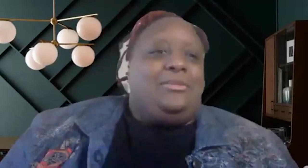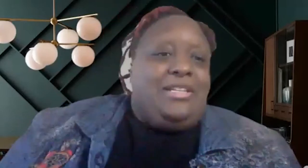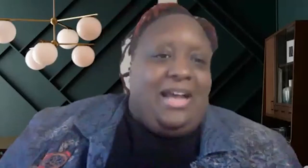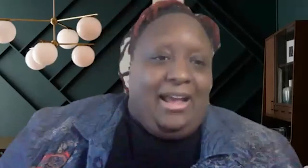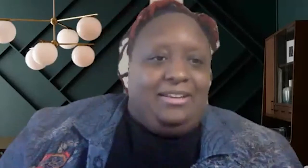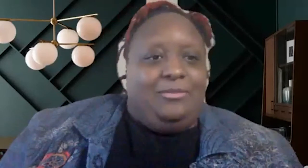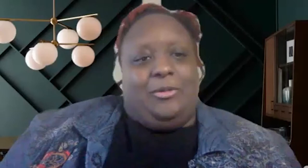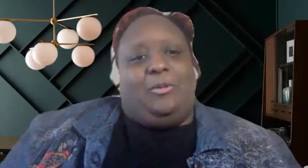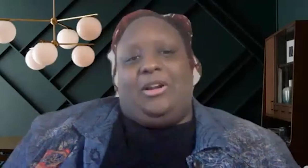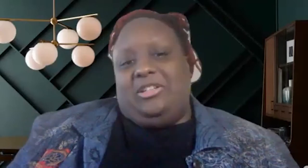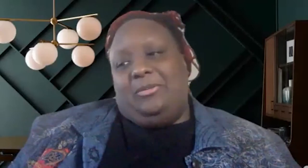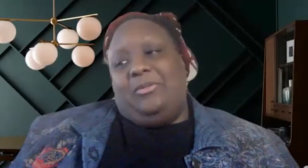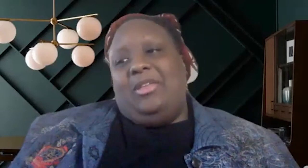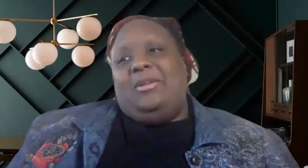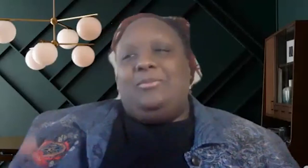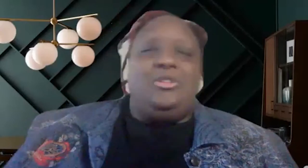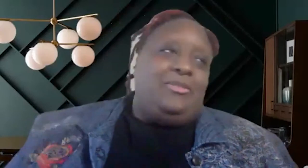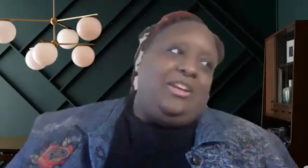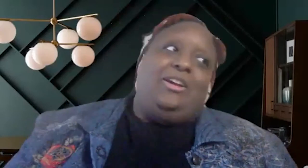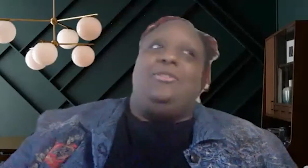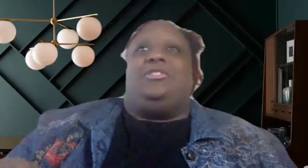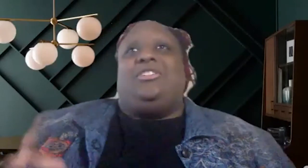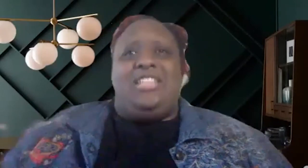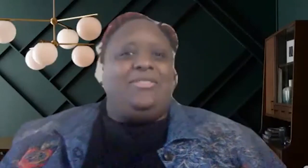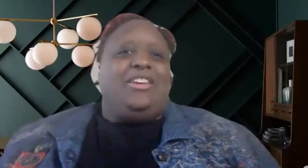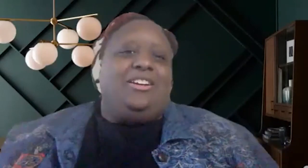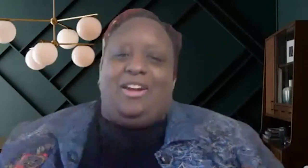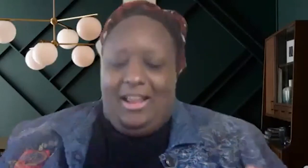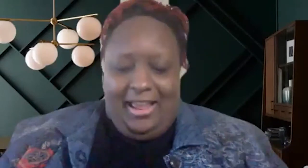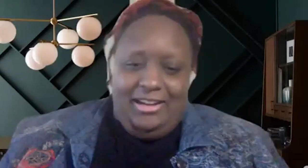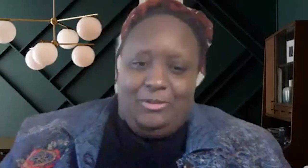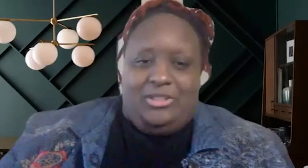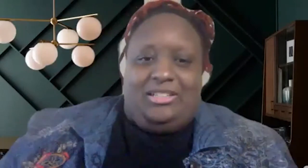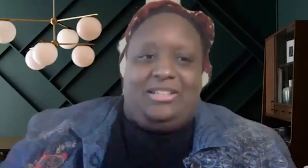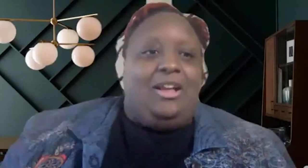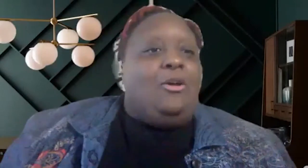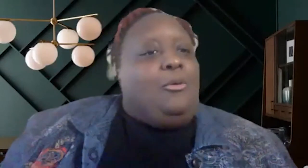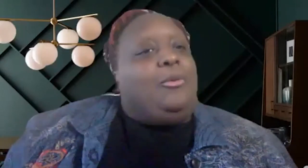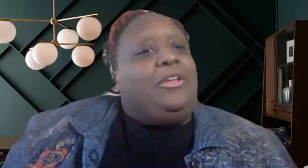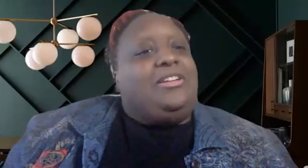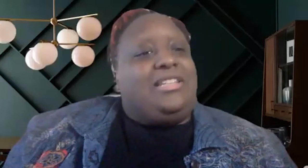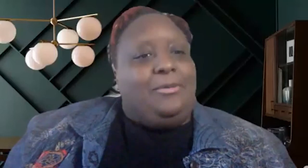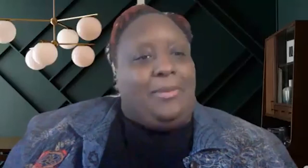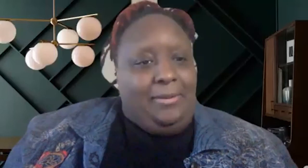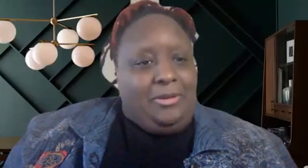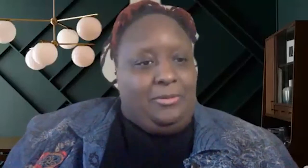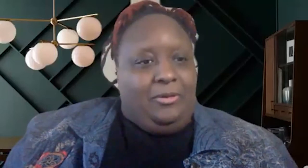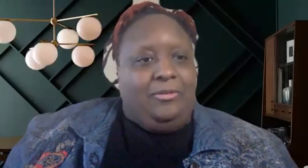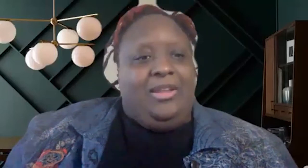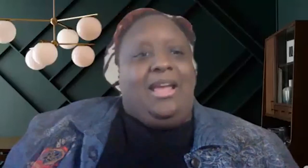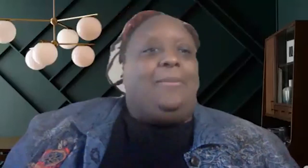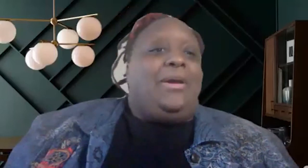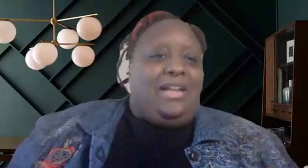would ask my dad when we were watching music videos or TV or any of those things, they're like, well, where are the disabled Black